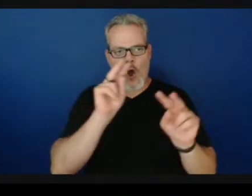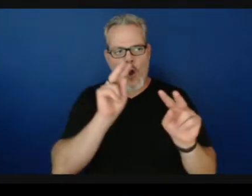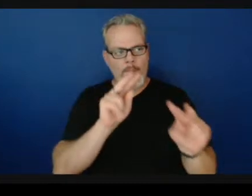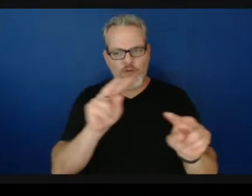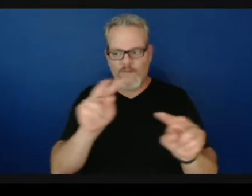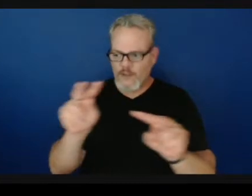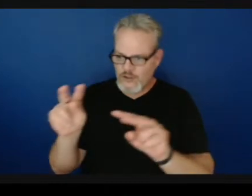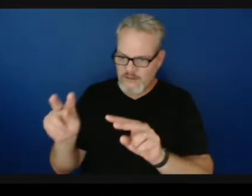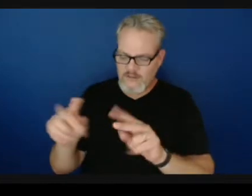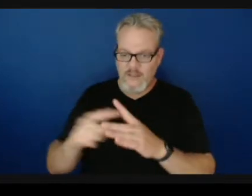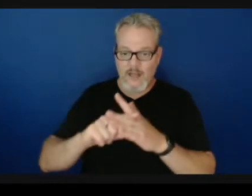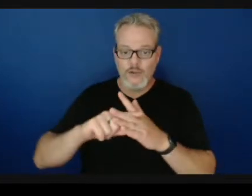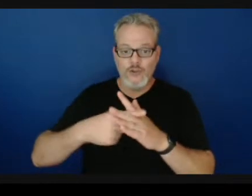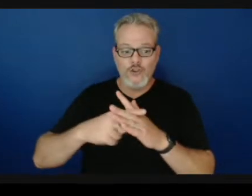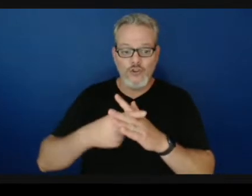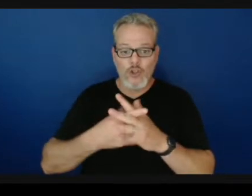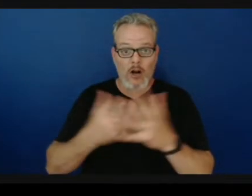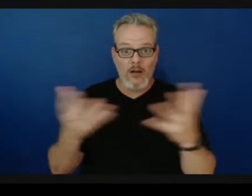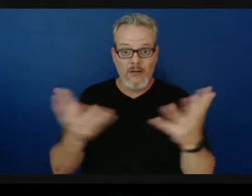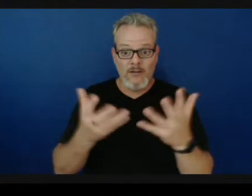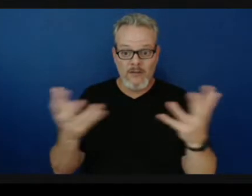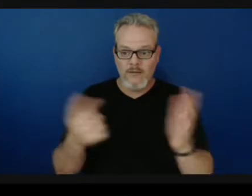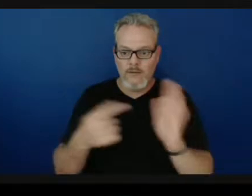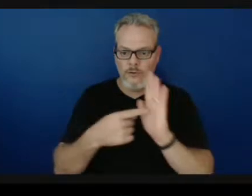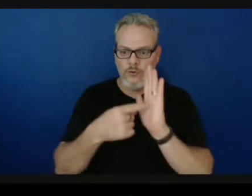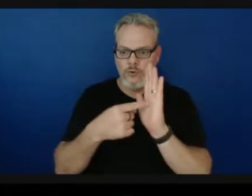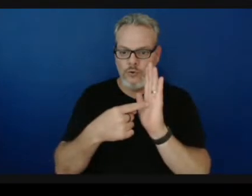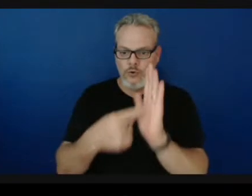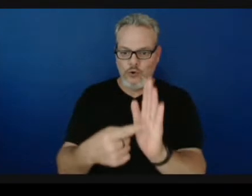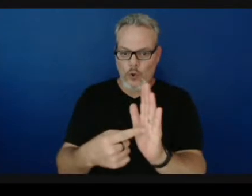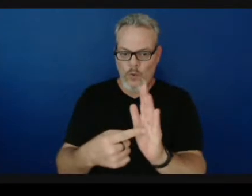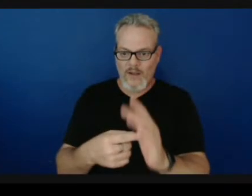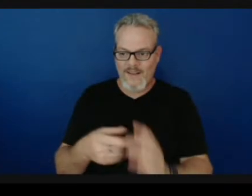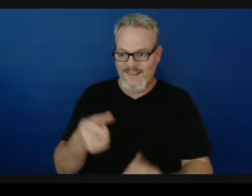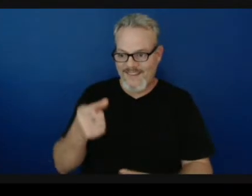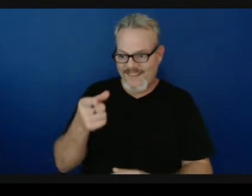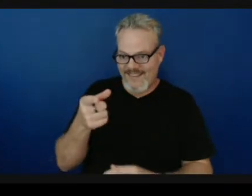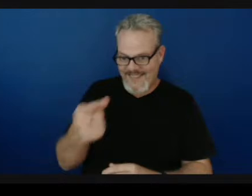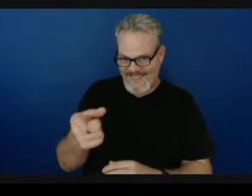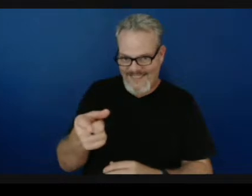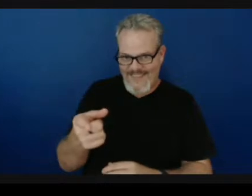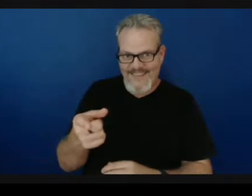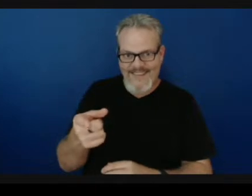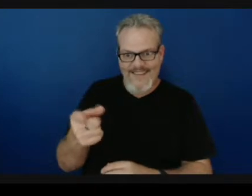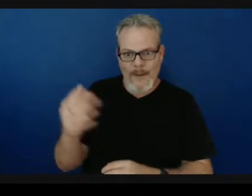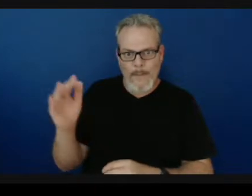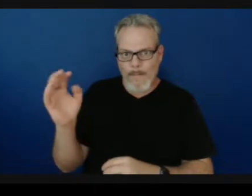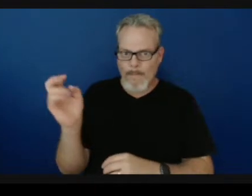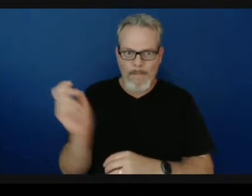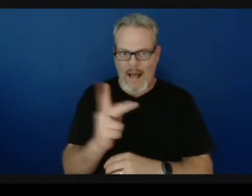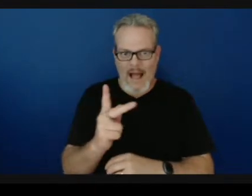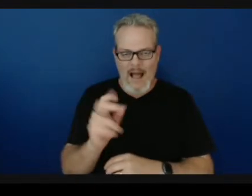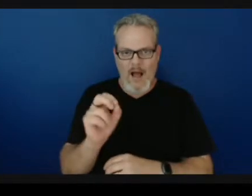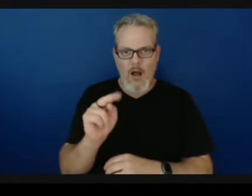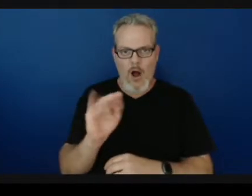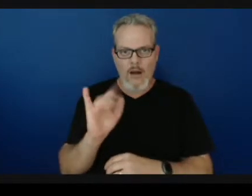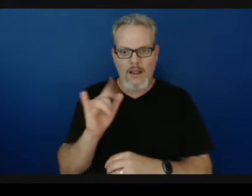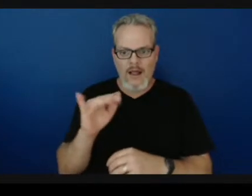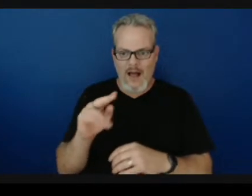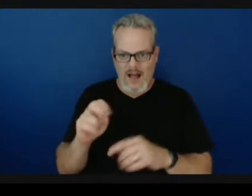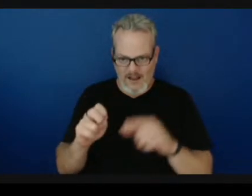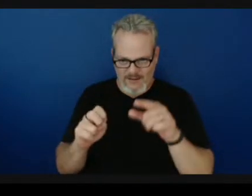And I can start off by showing the now back online live feed from USGS